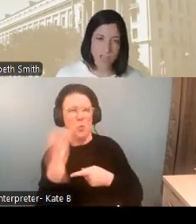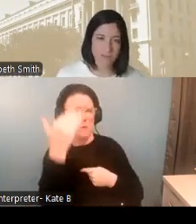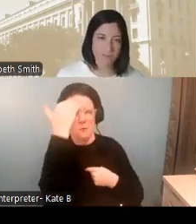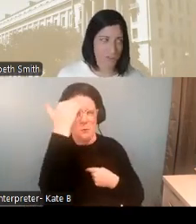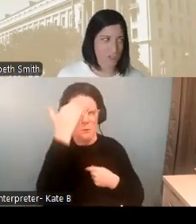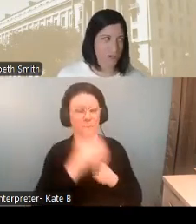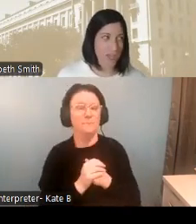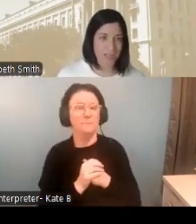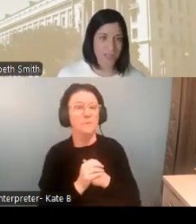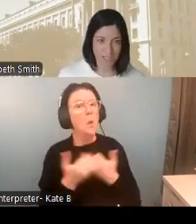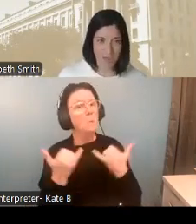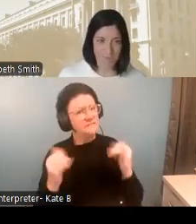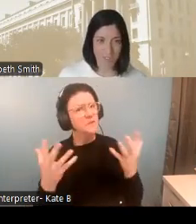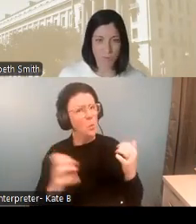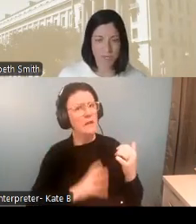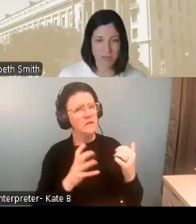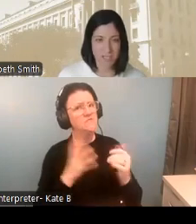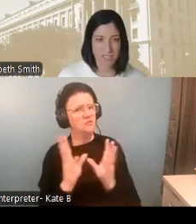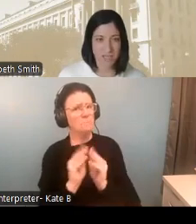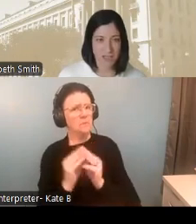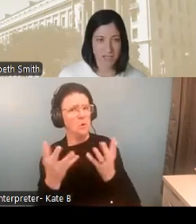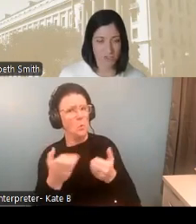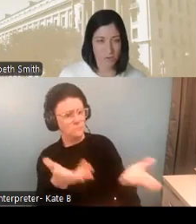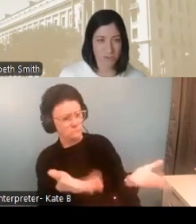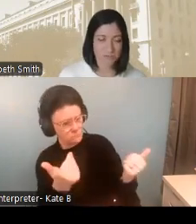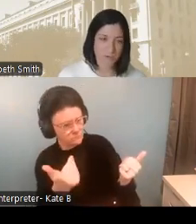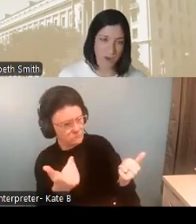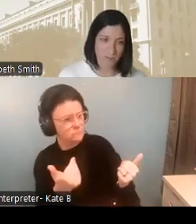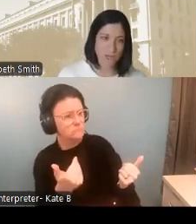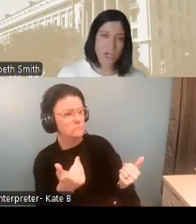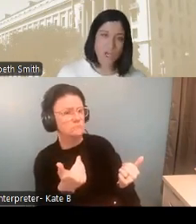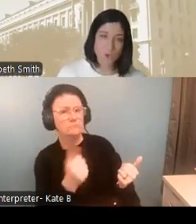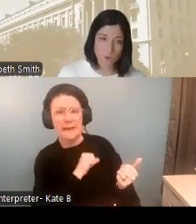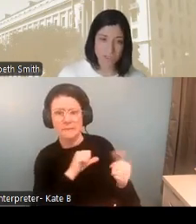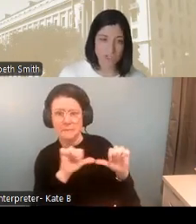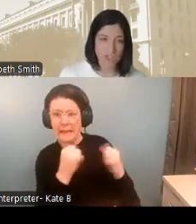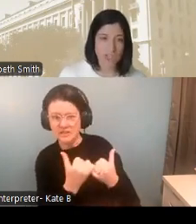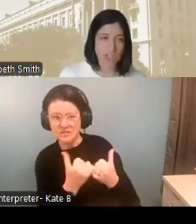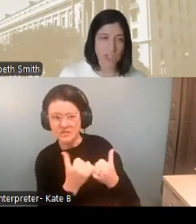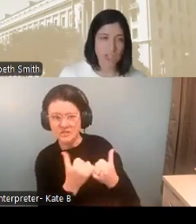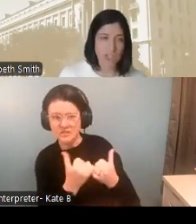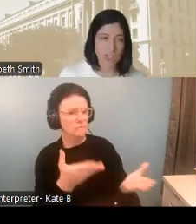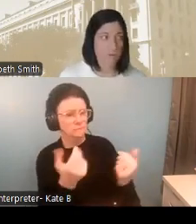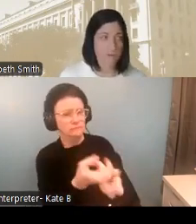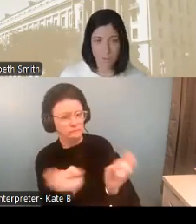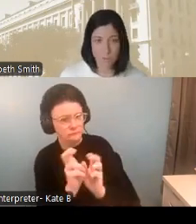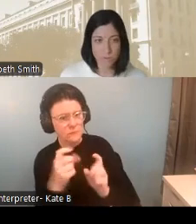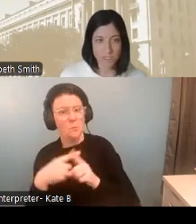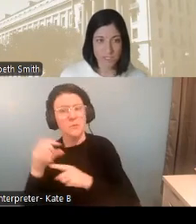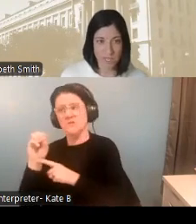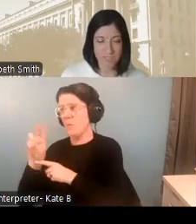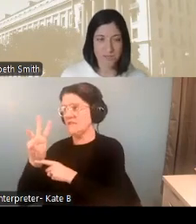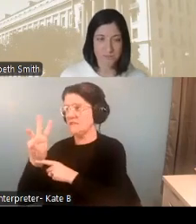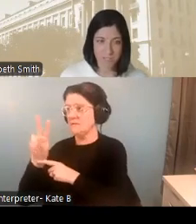do like to have an official exit conference where we invite individuals from your organization as well as from OVW